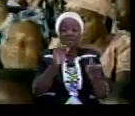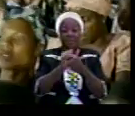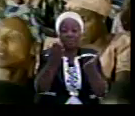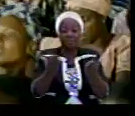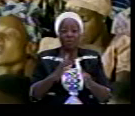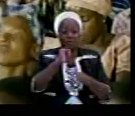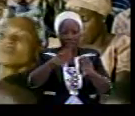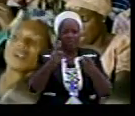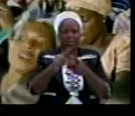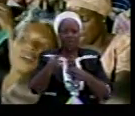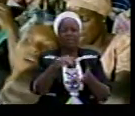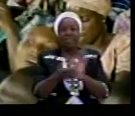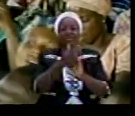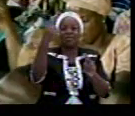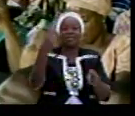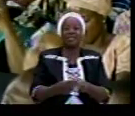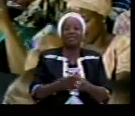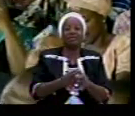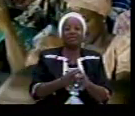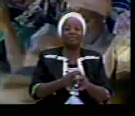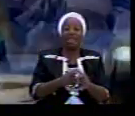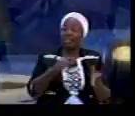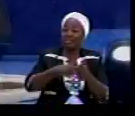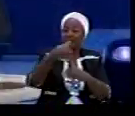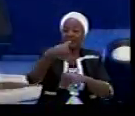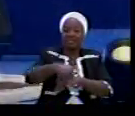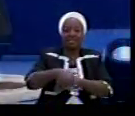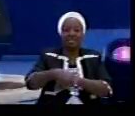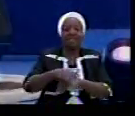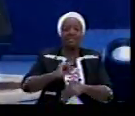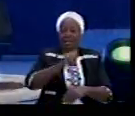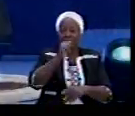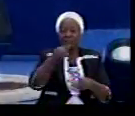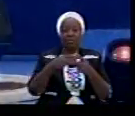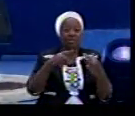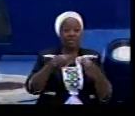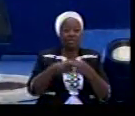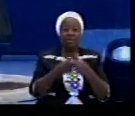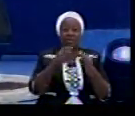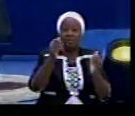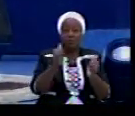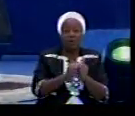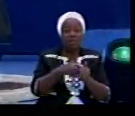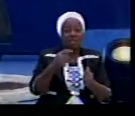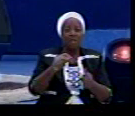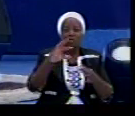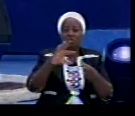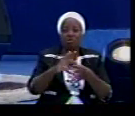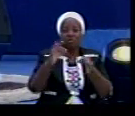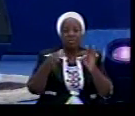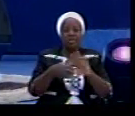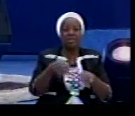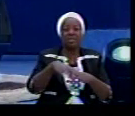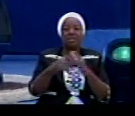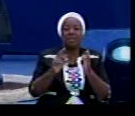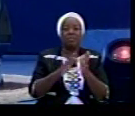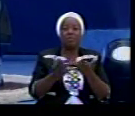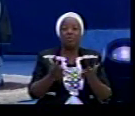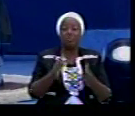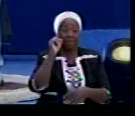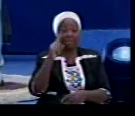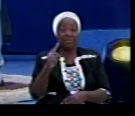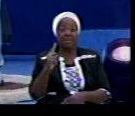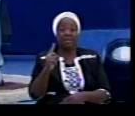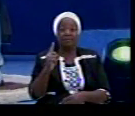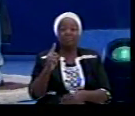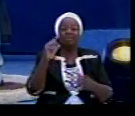you in Jesus' name. Tonight, I'm going to start with a story in the Bible. Understand